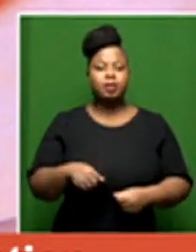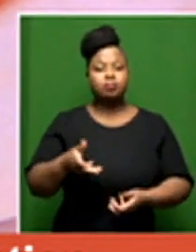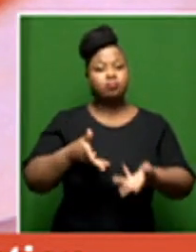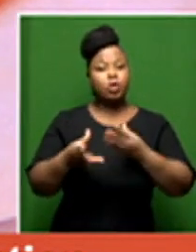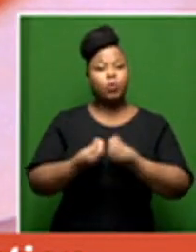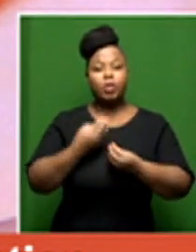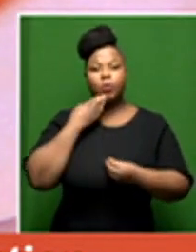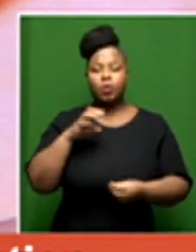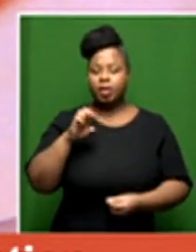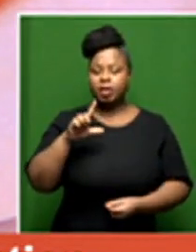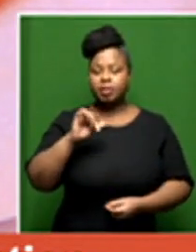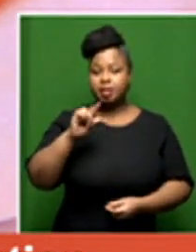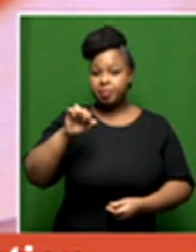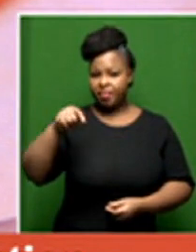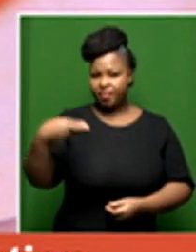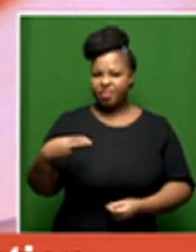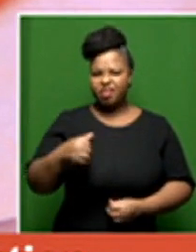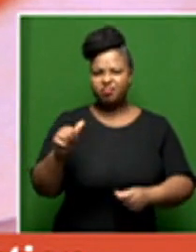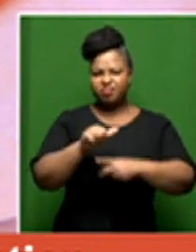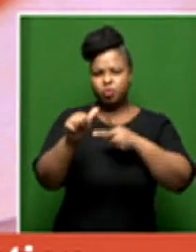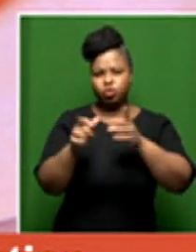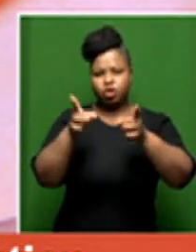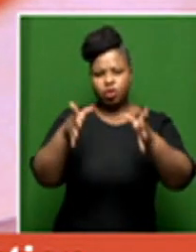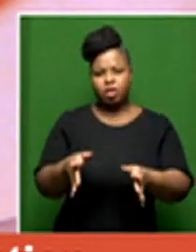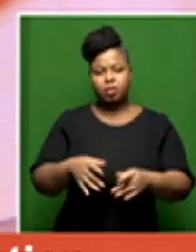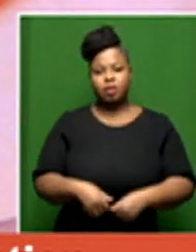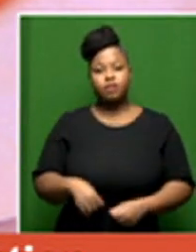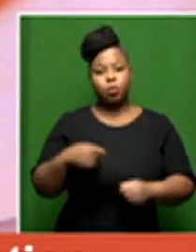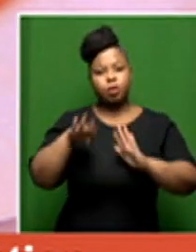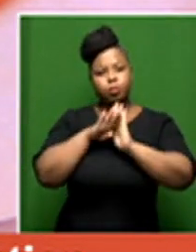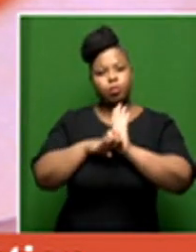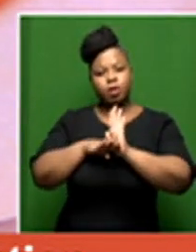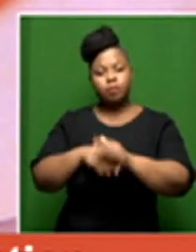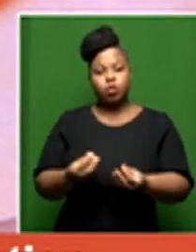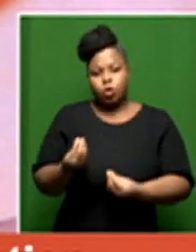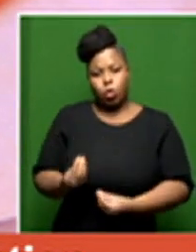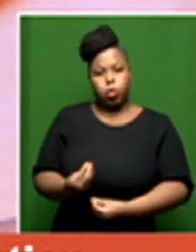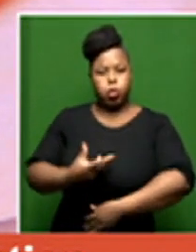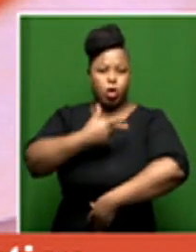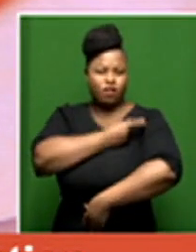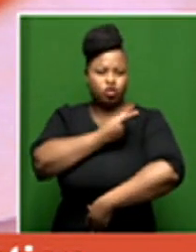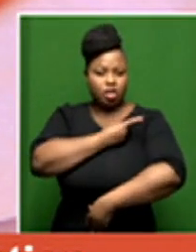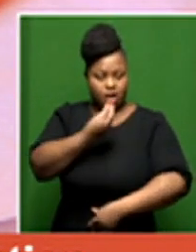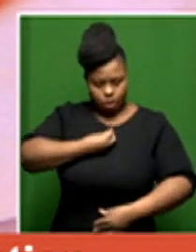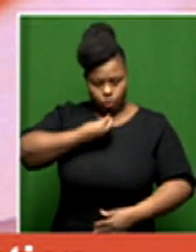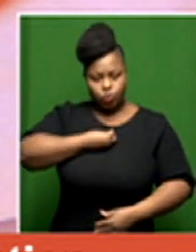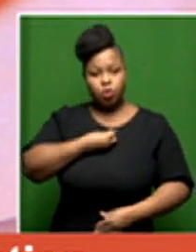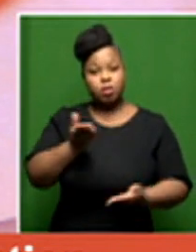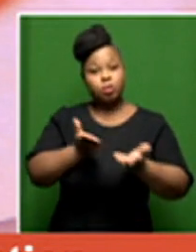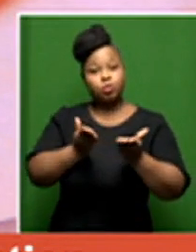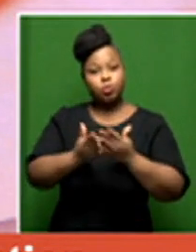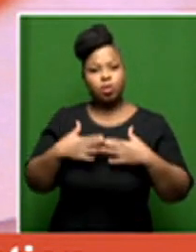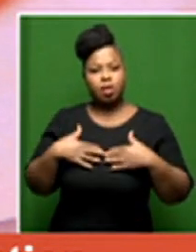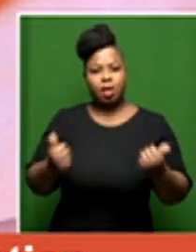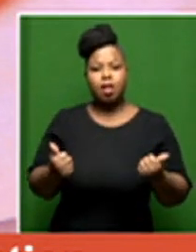speak to Elizabeth Massetti, who is the Deputy Director of the Expanded Program on Immunization, Child, Youth